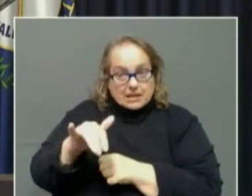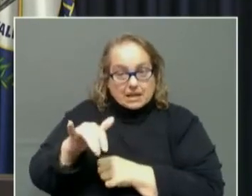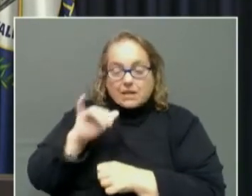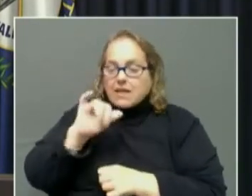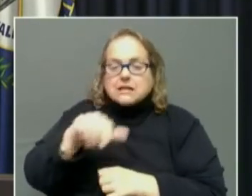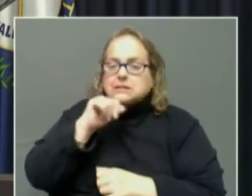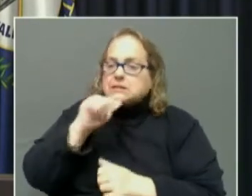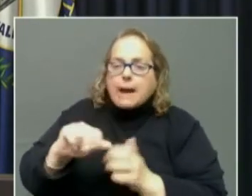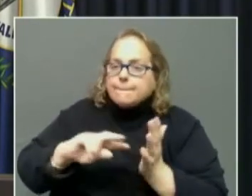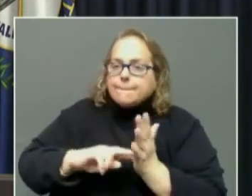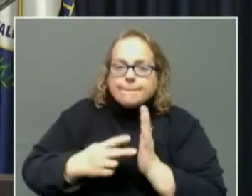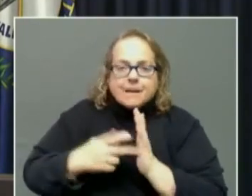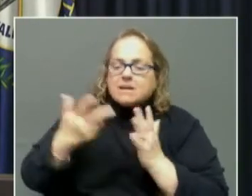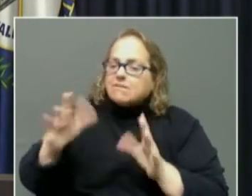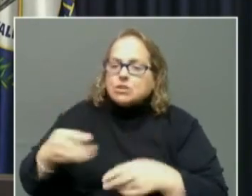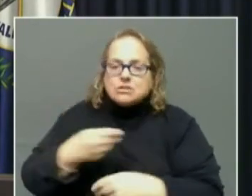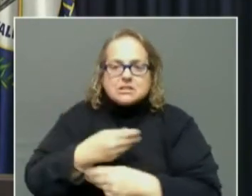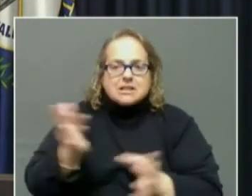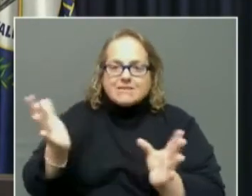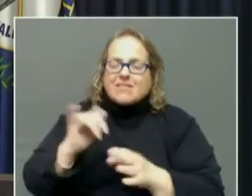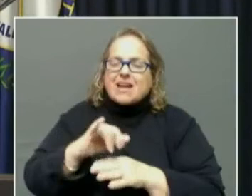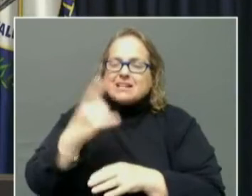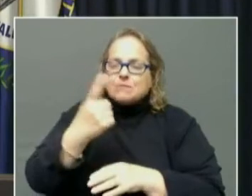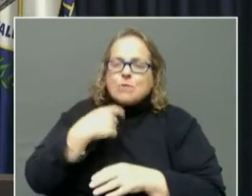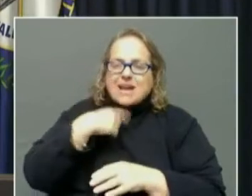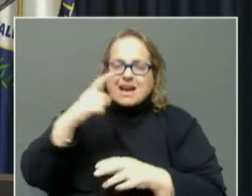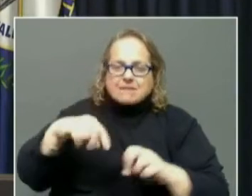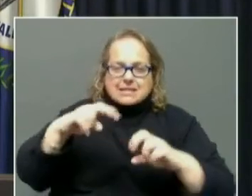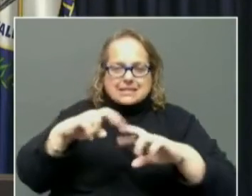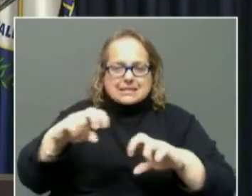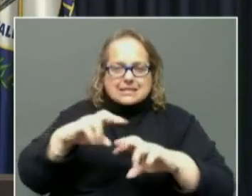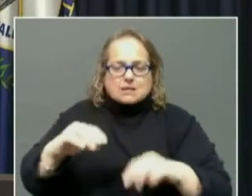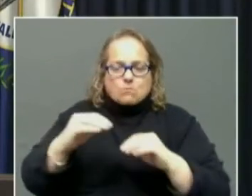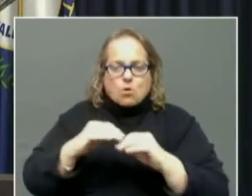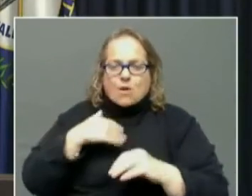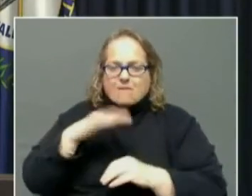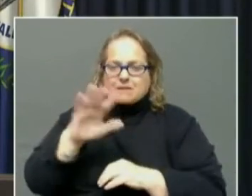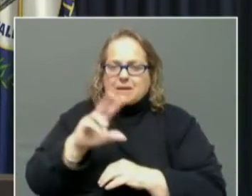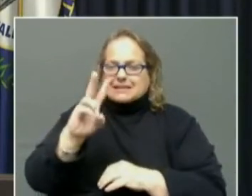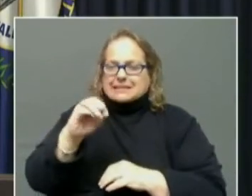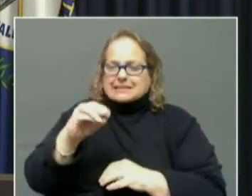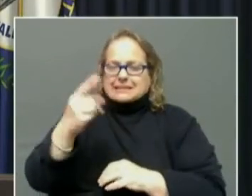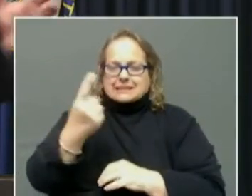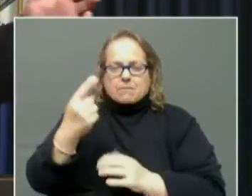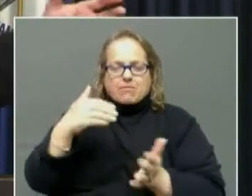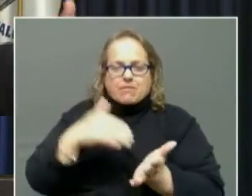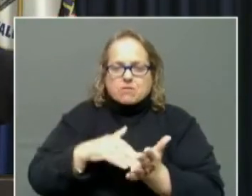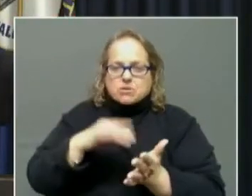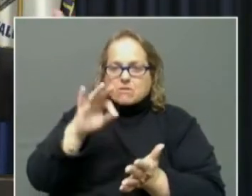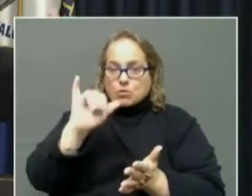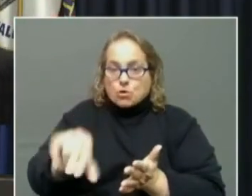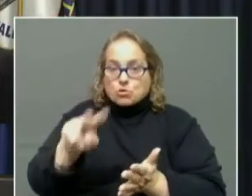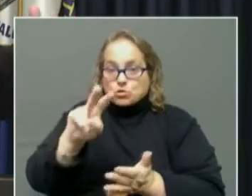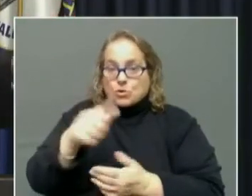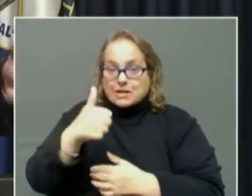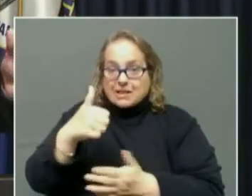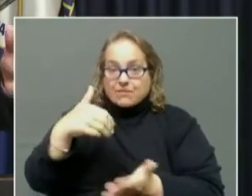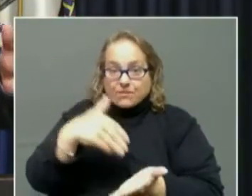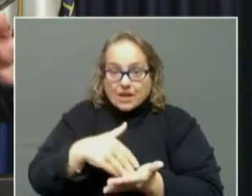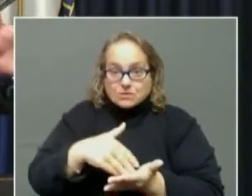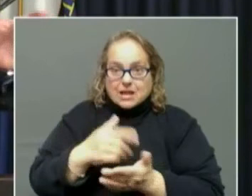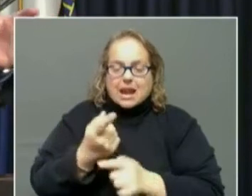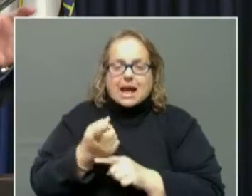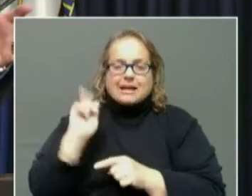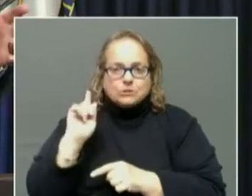been administered. That's something we'd have to drill down a little bit more. We got 60-something thousand of those 210,000 last